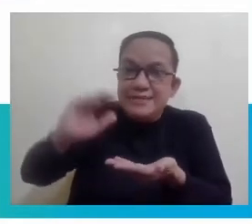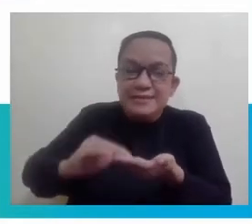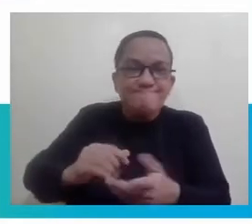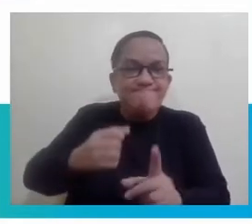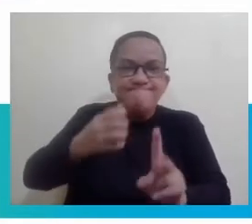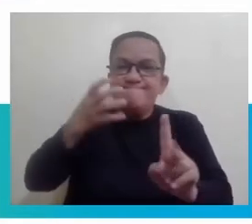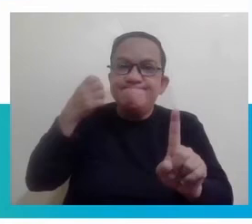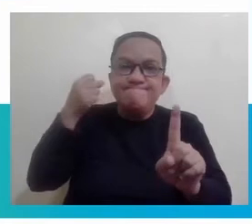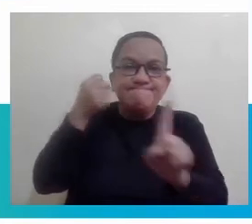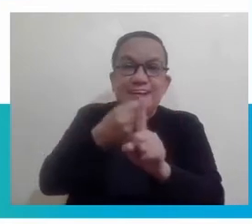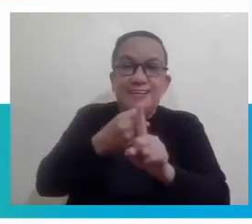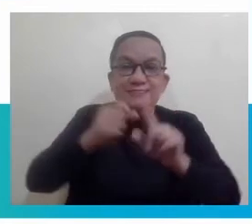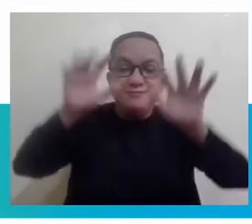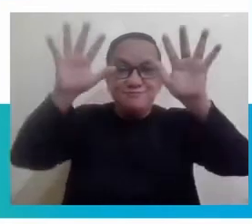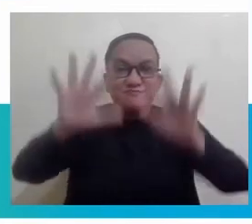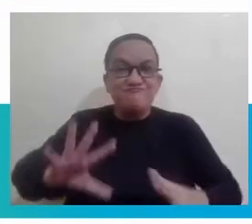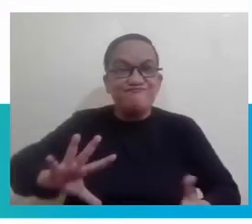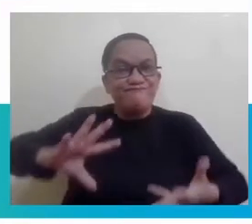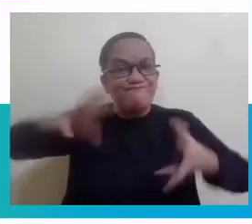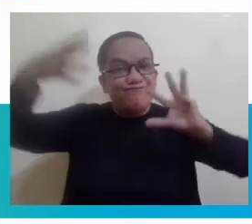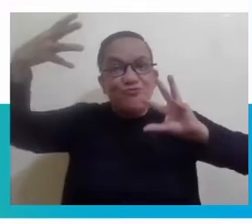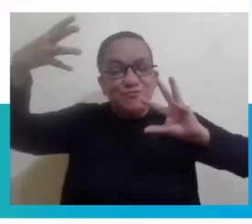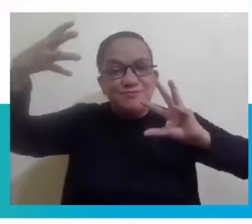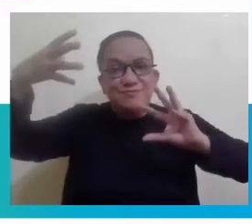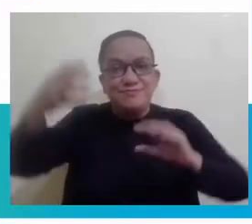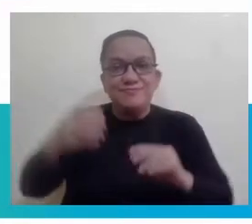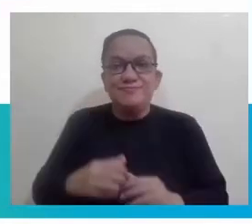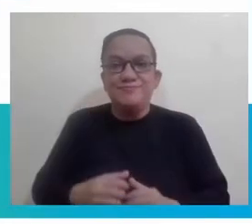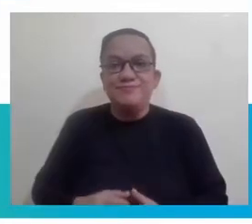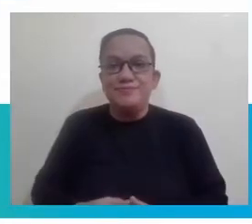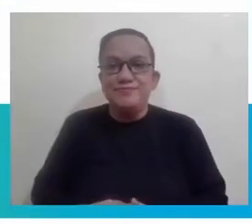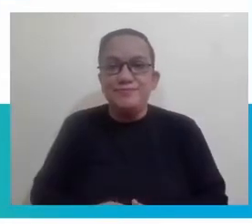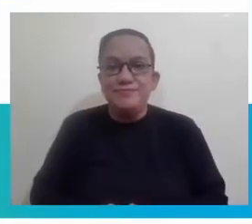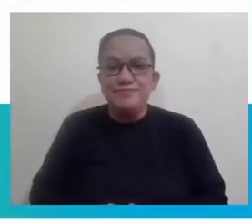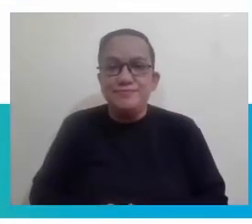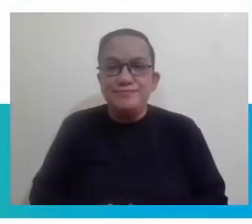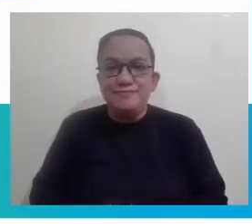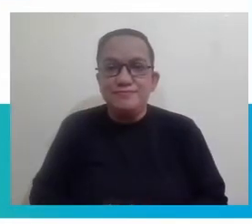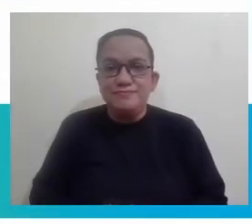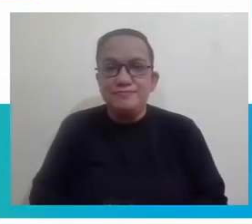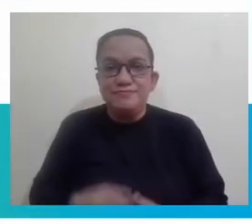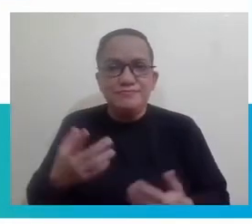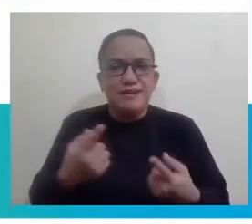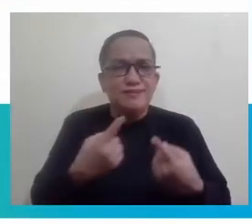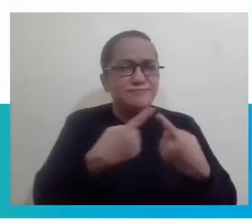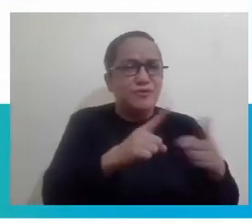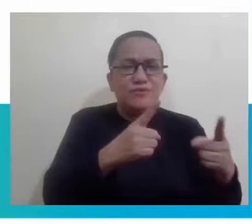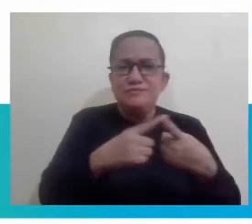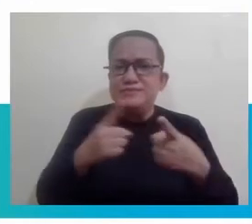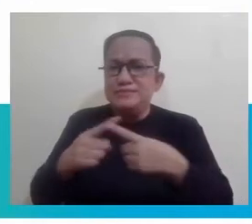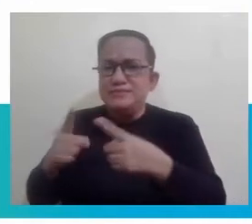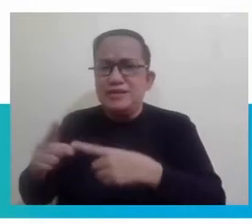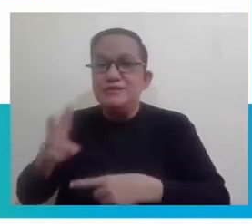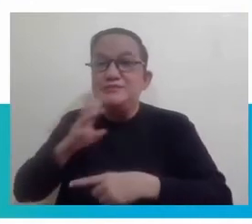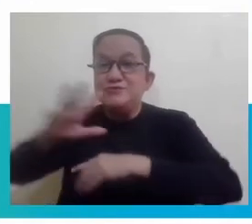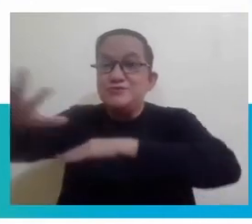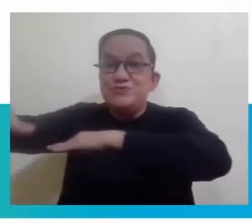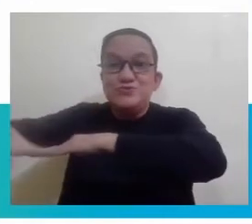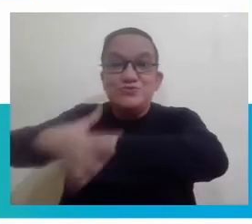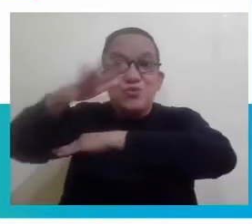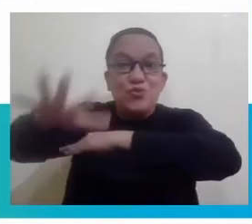new jobs. In coastal cities, it will also contribute to reducing the discharge of plastics to the oceans.